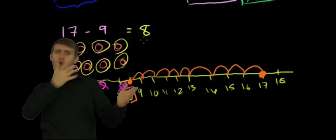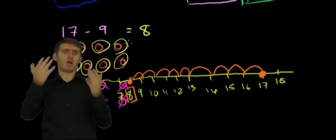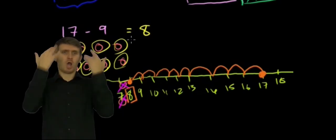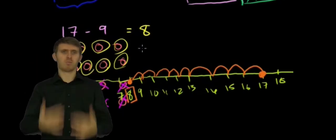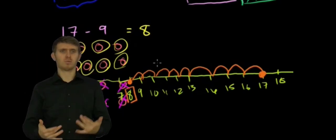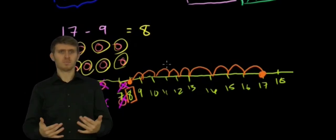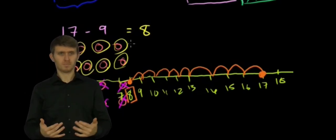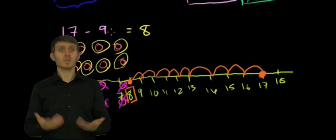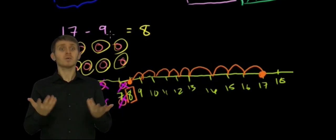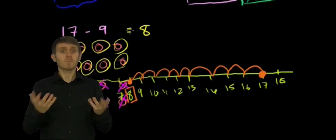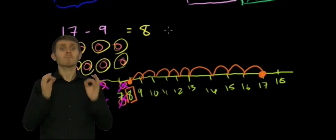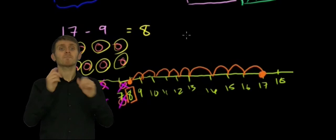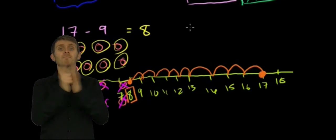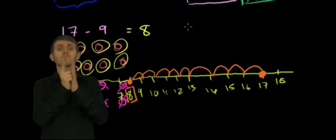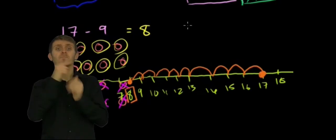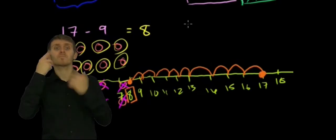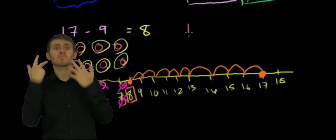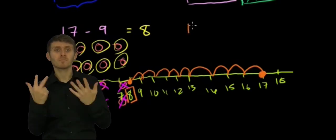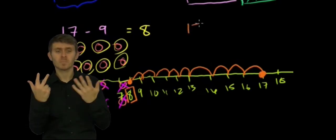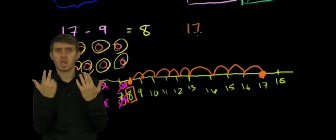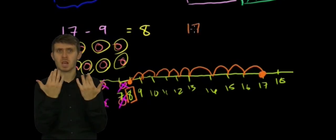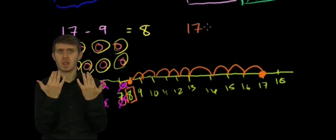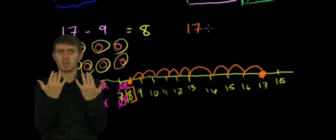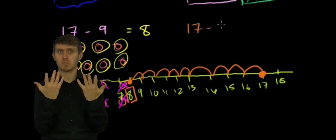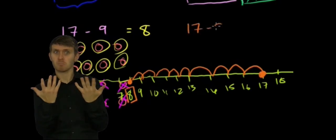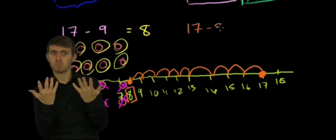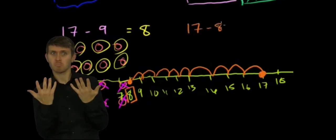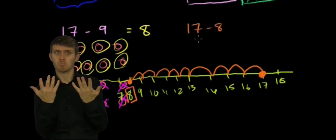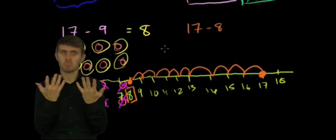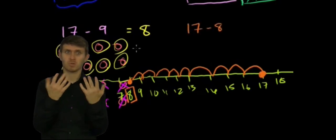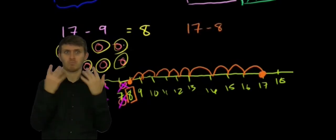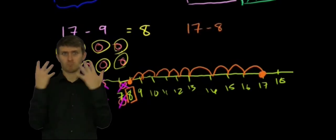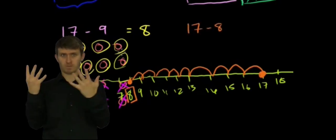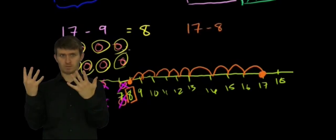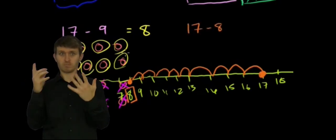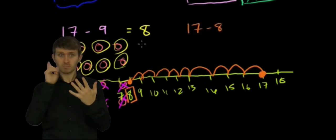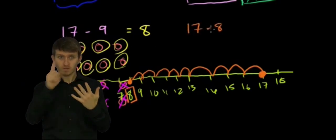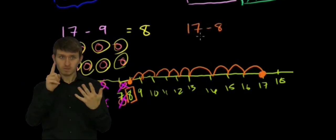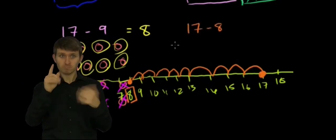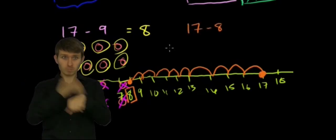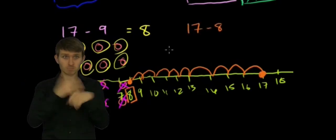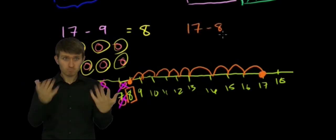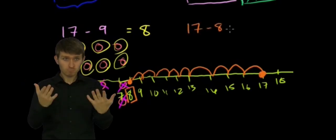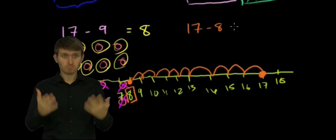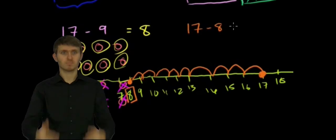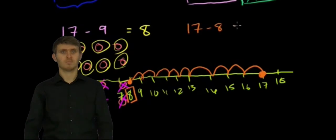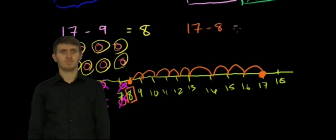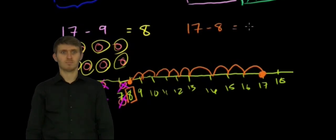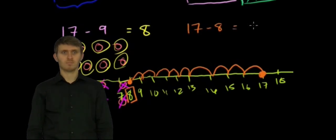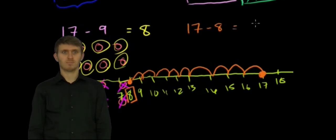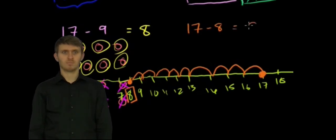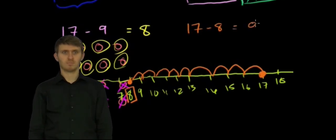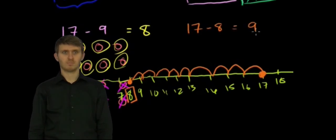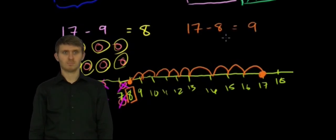I know that is 8. And by the way, 17 minus 8. What's 17 minus 8? Well, that